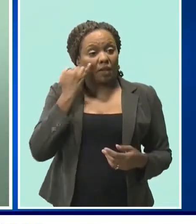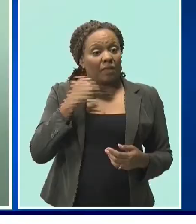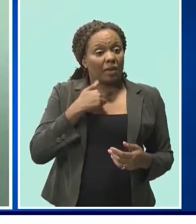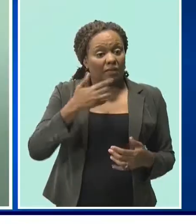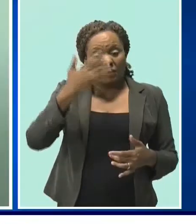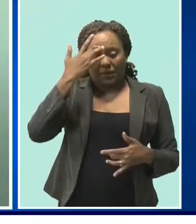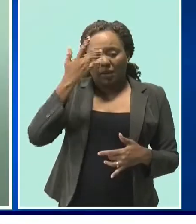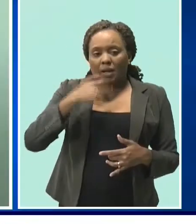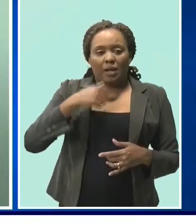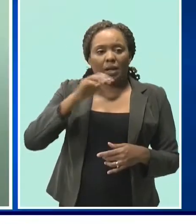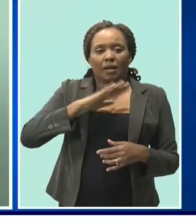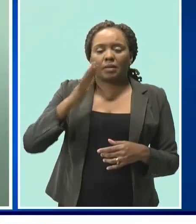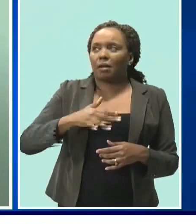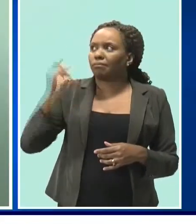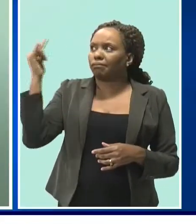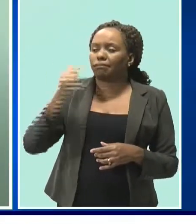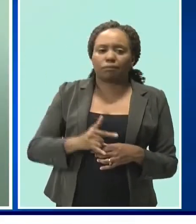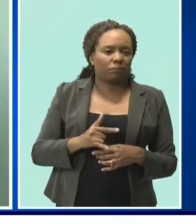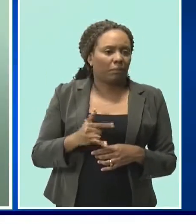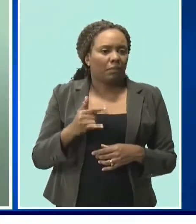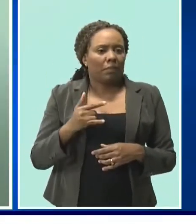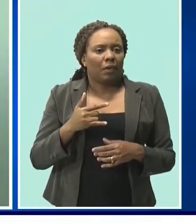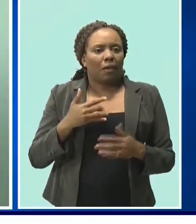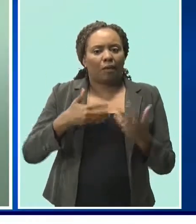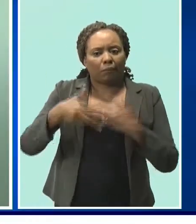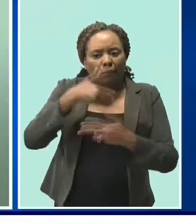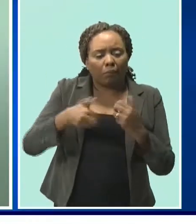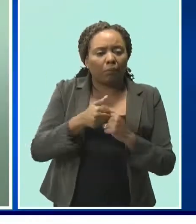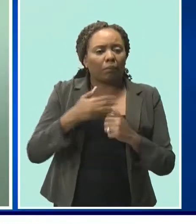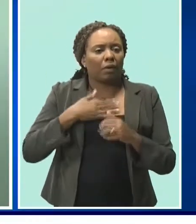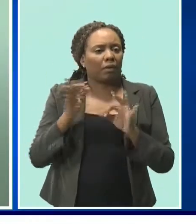way I would have endangered my mother or my family. So and